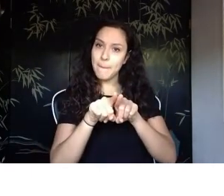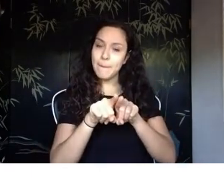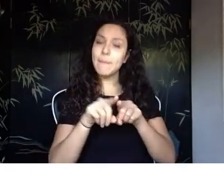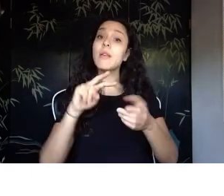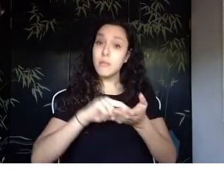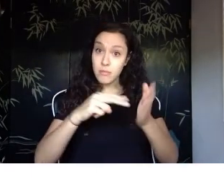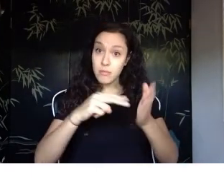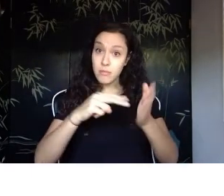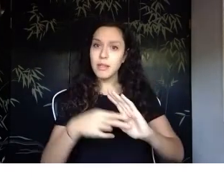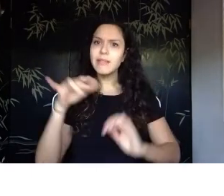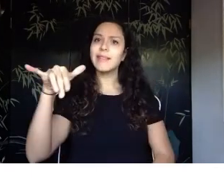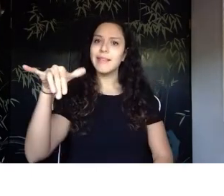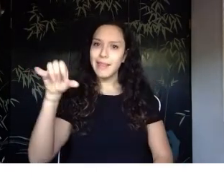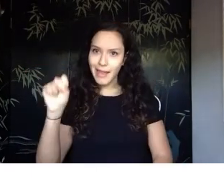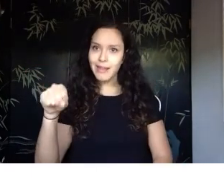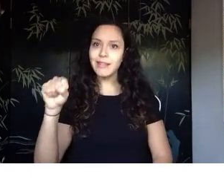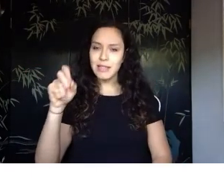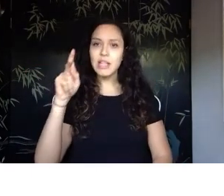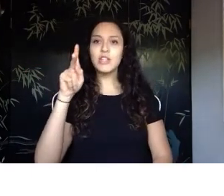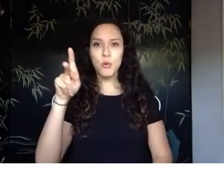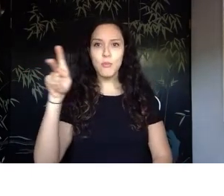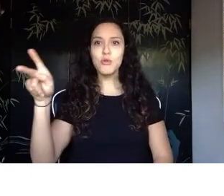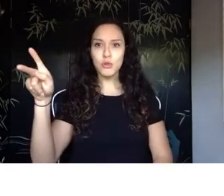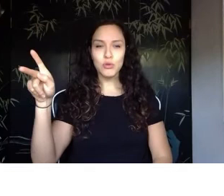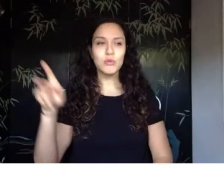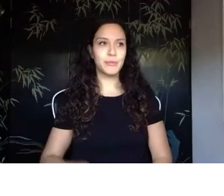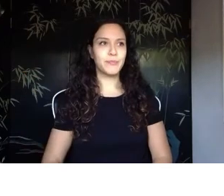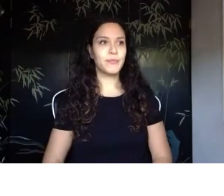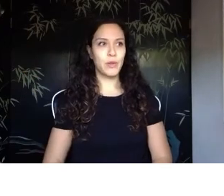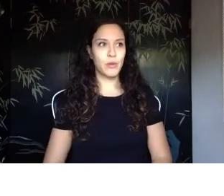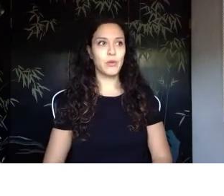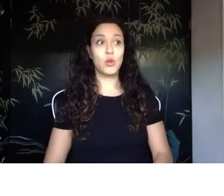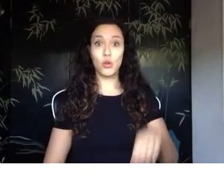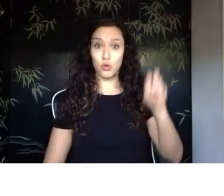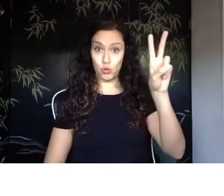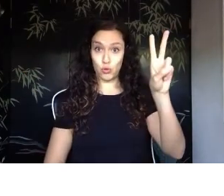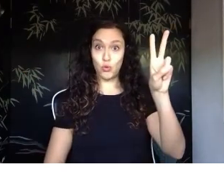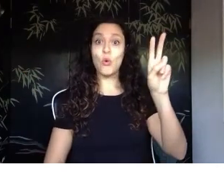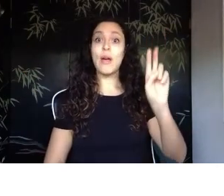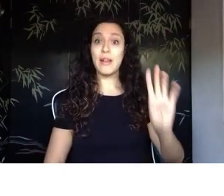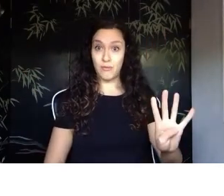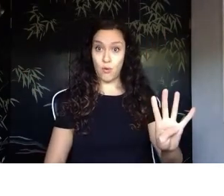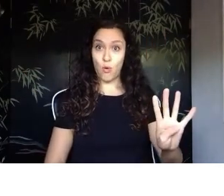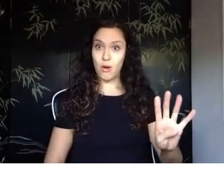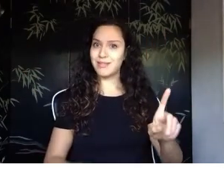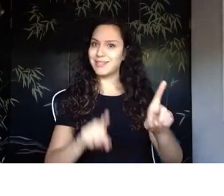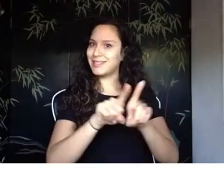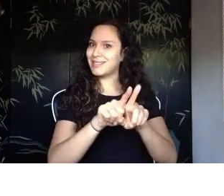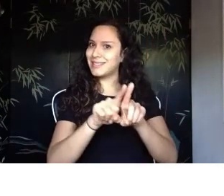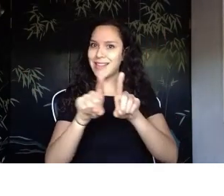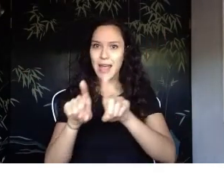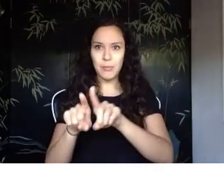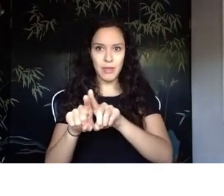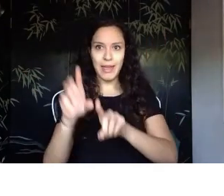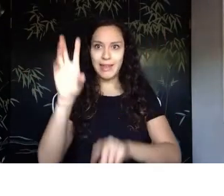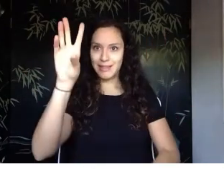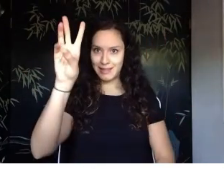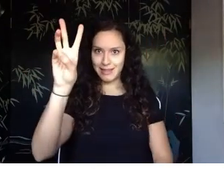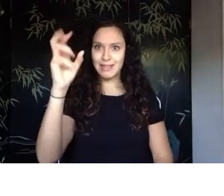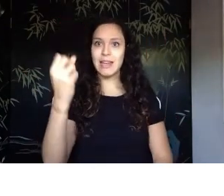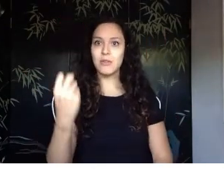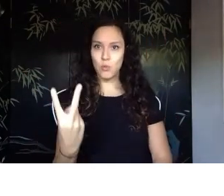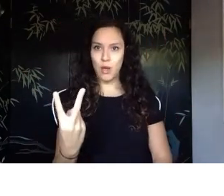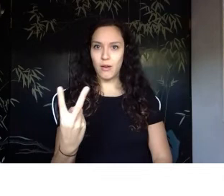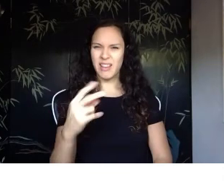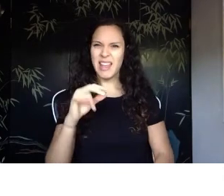are equal to each other. So that means they are proportional. Okay, 2 out of 4 is the same thing